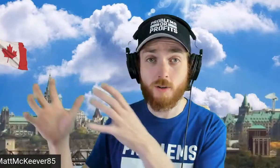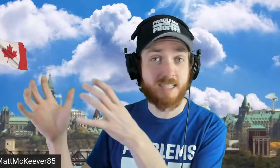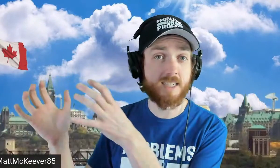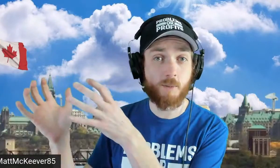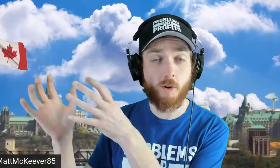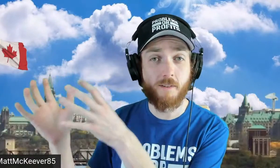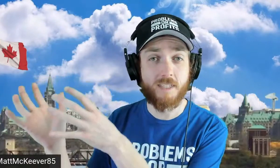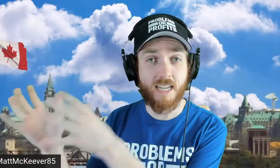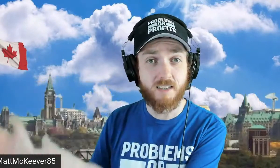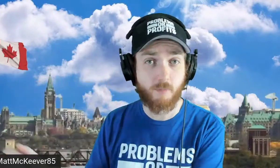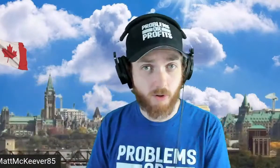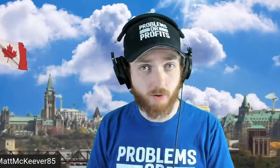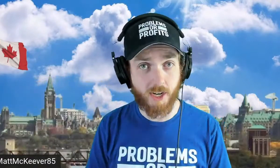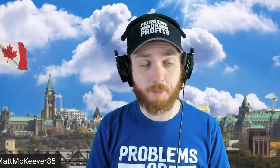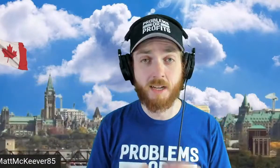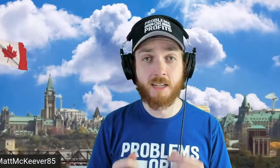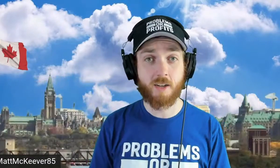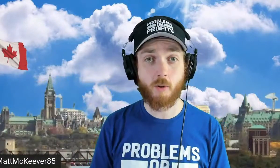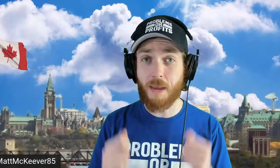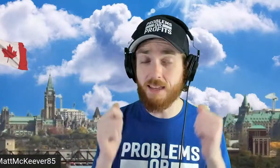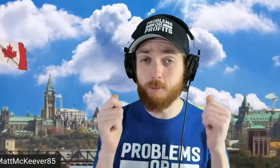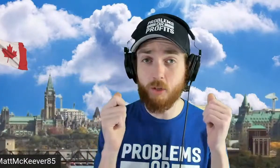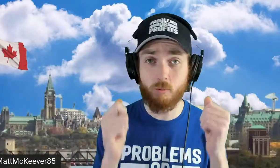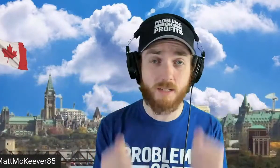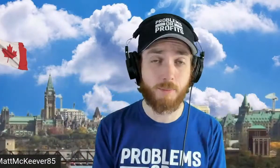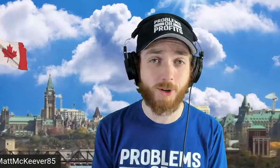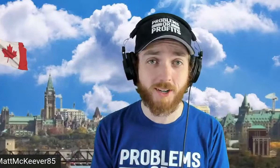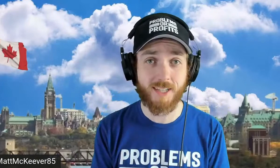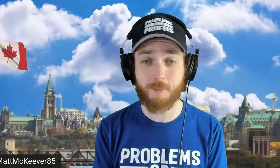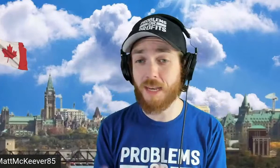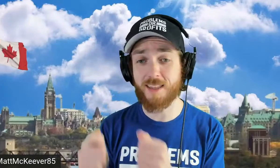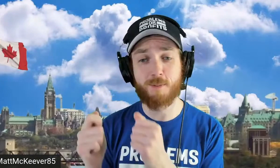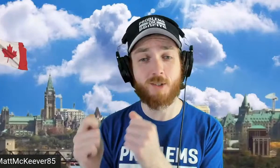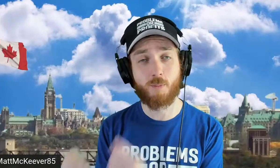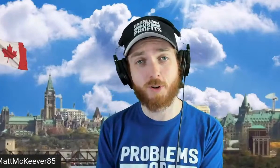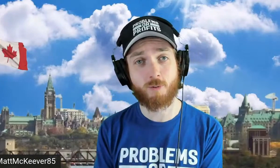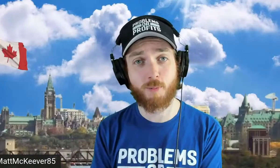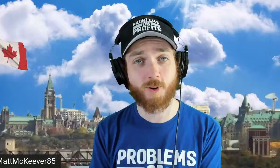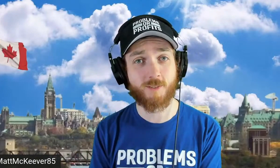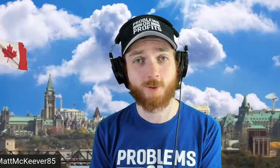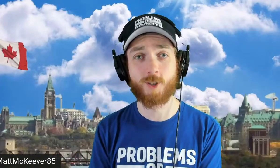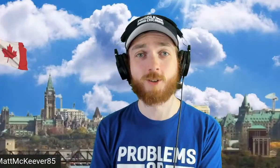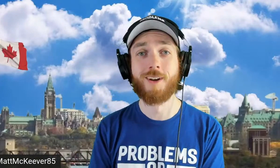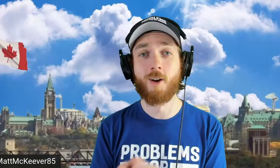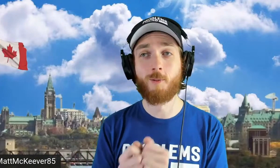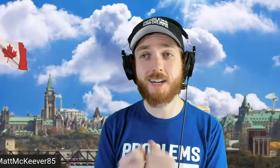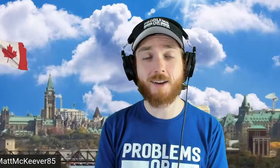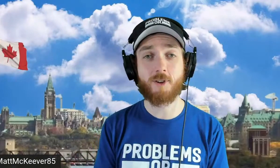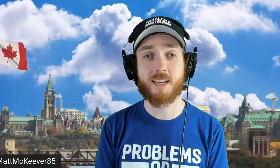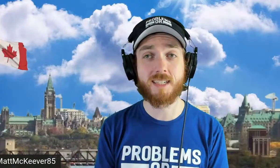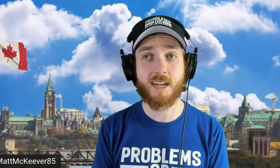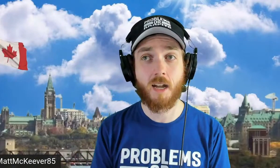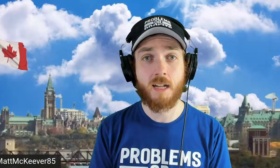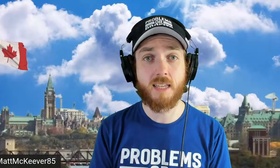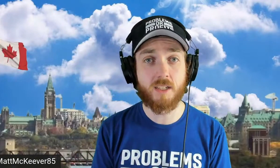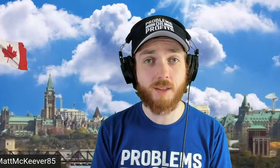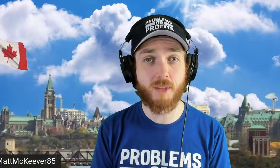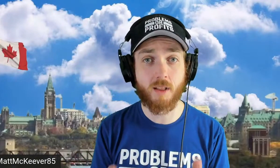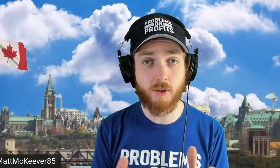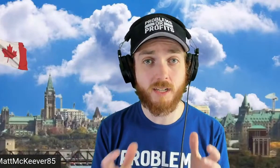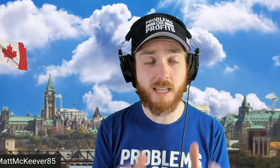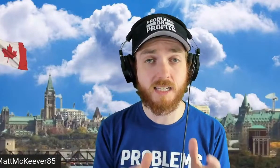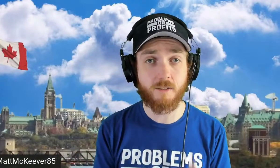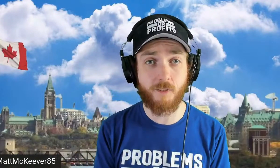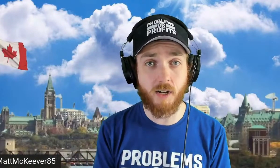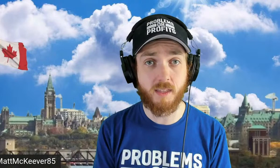start creating some sort of incentive program, pay them to read books, pay them to do book reports for you, whatever it is, teach them